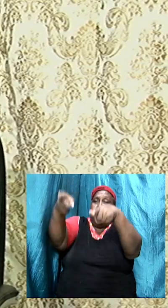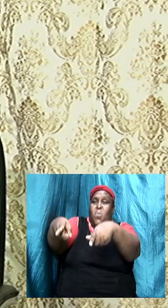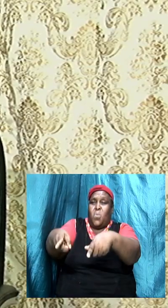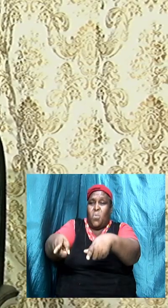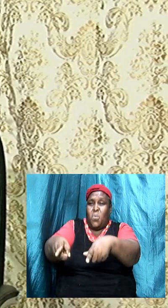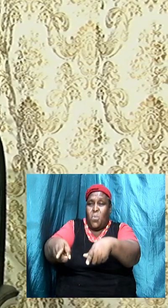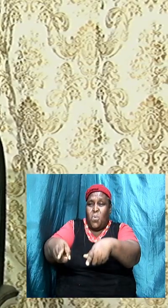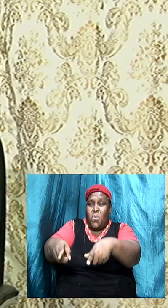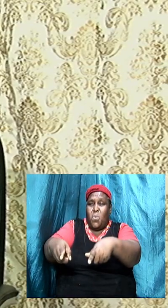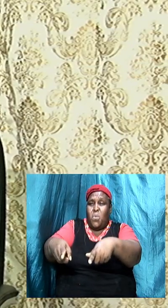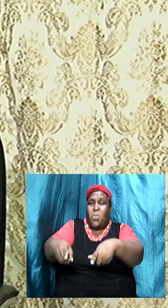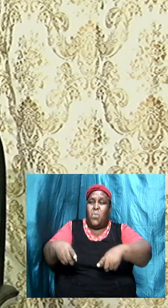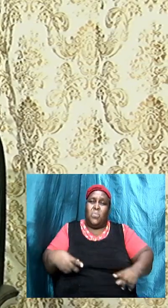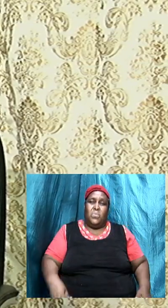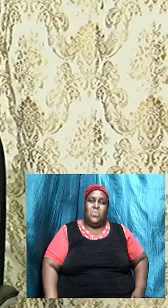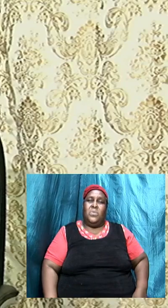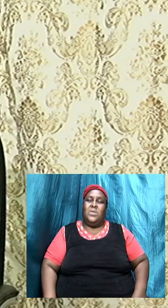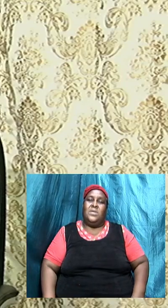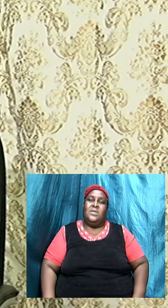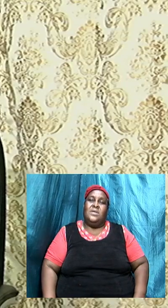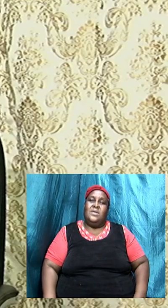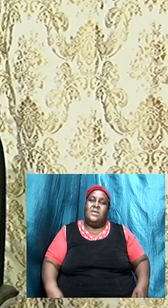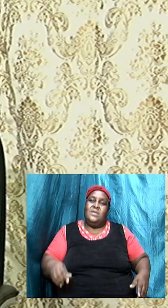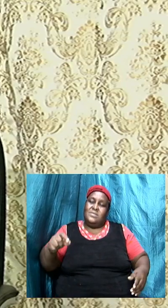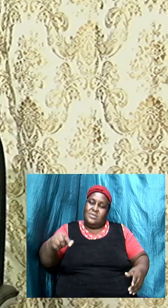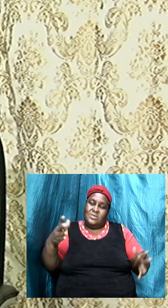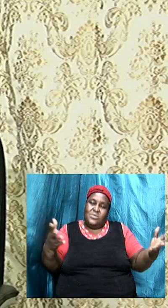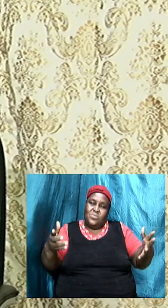what we believe in.